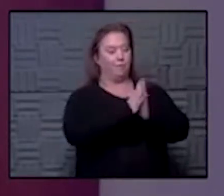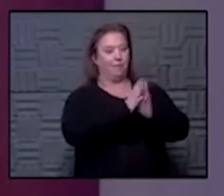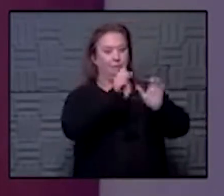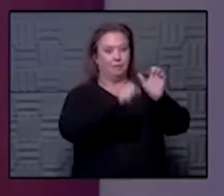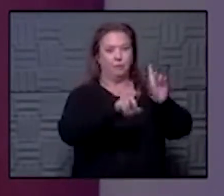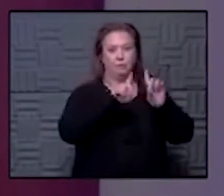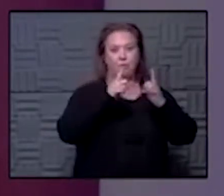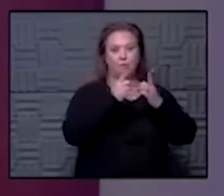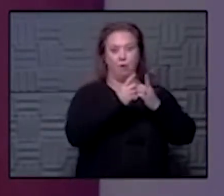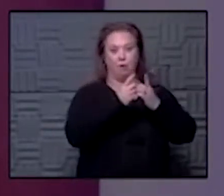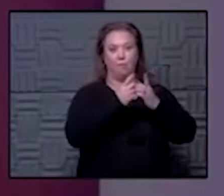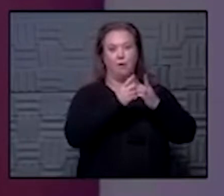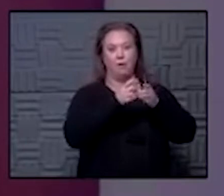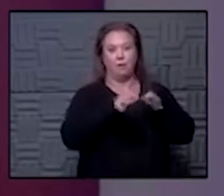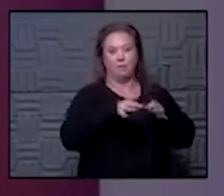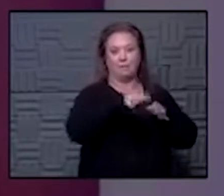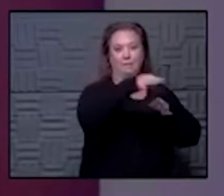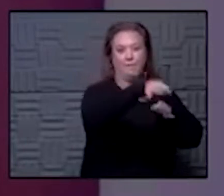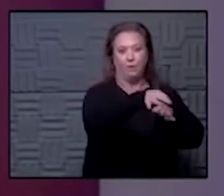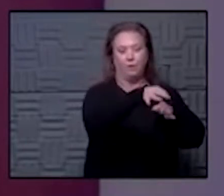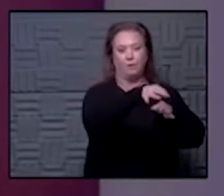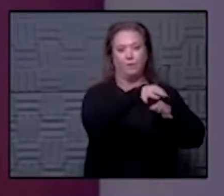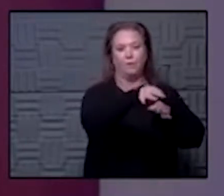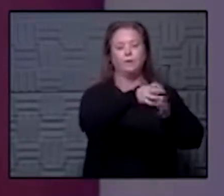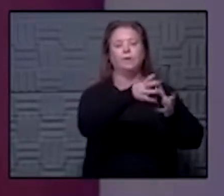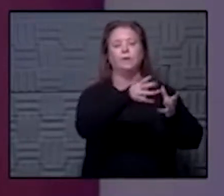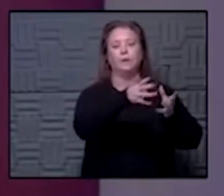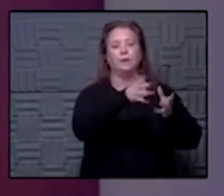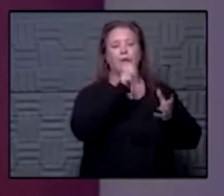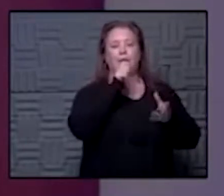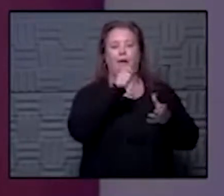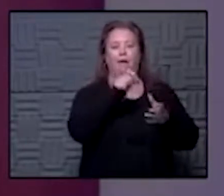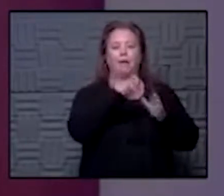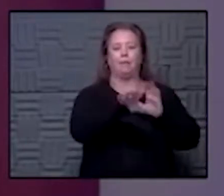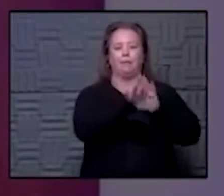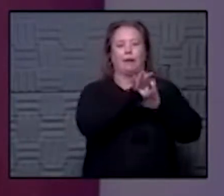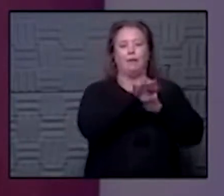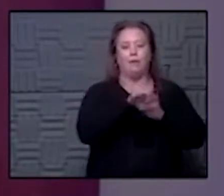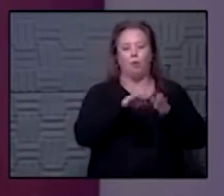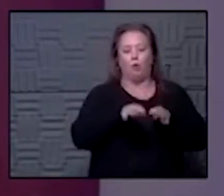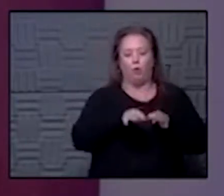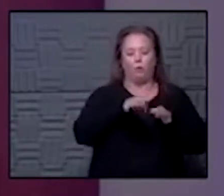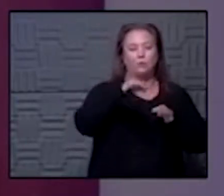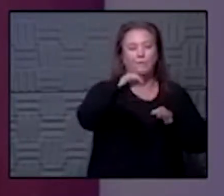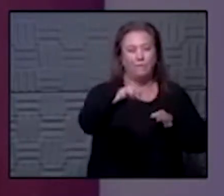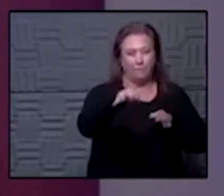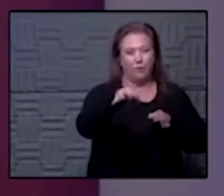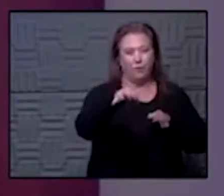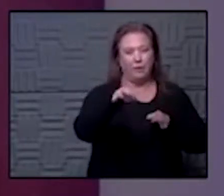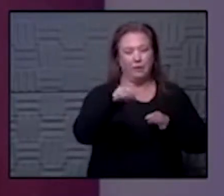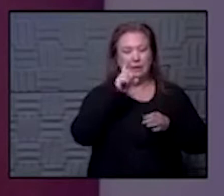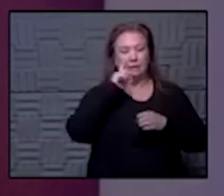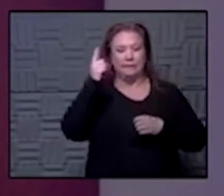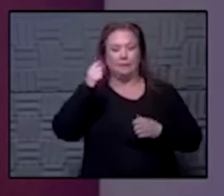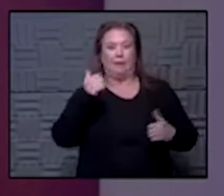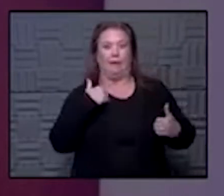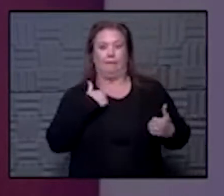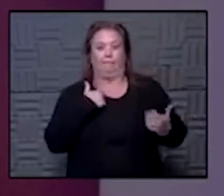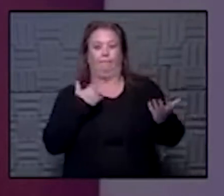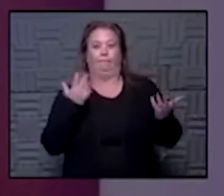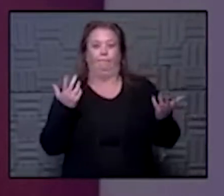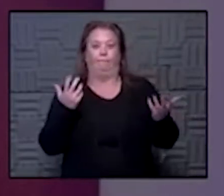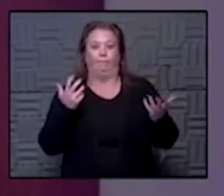to defer cases. And we're not talking about elective cases, it's a little bit different. We're deferring cases. And so somebody might have